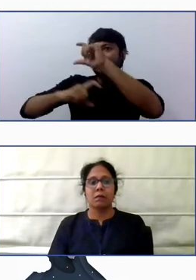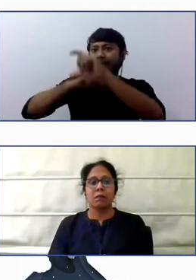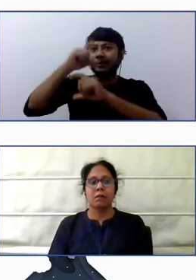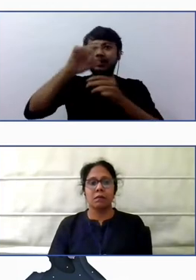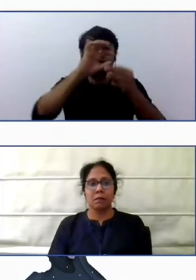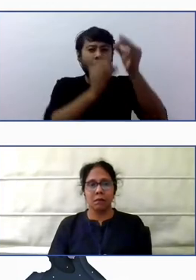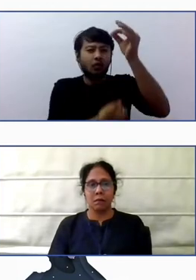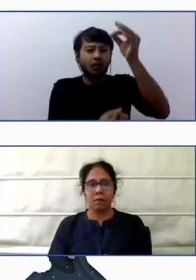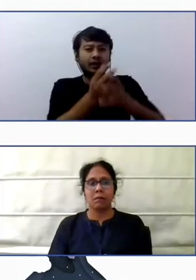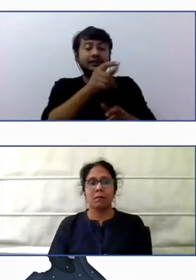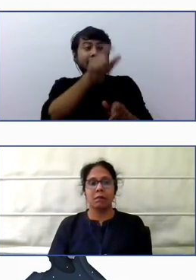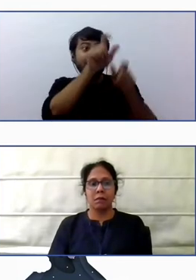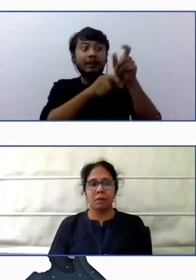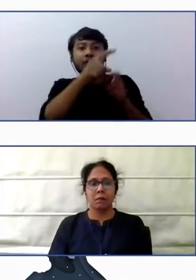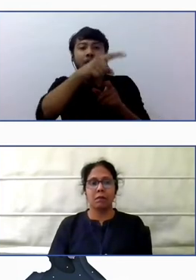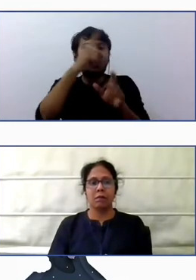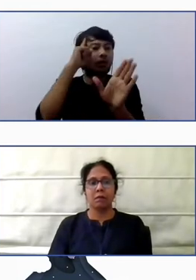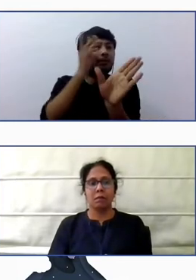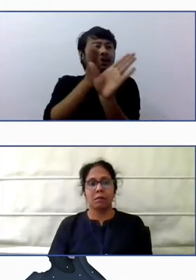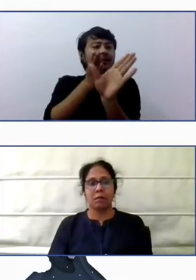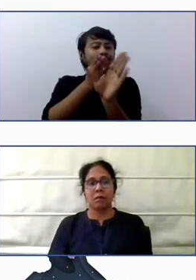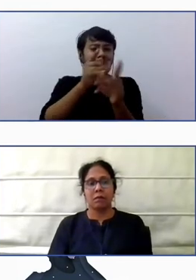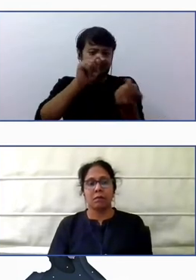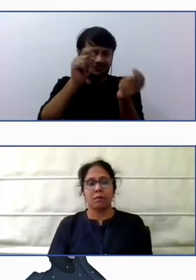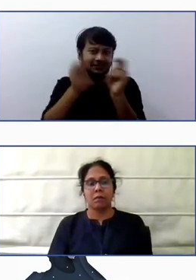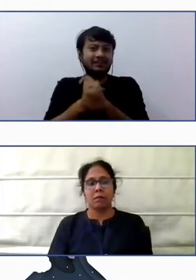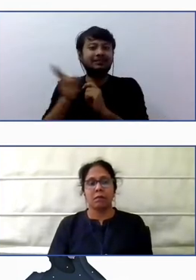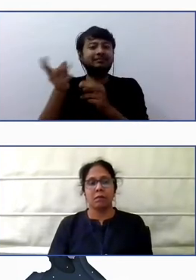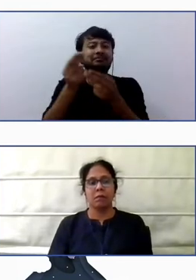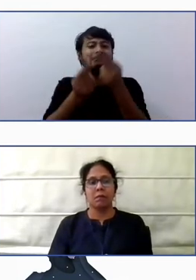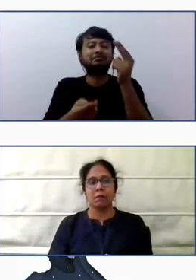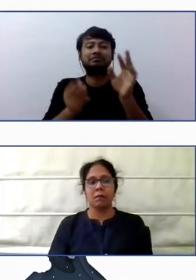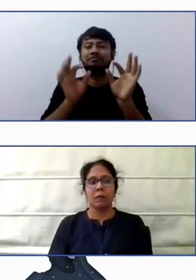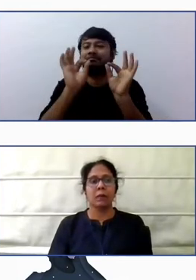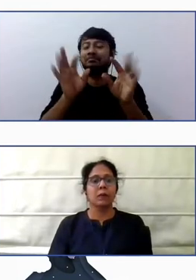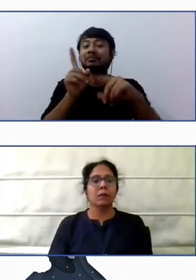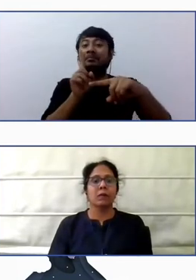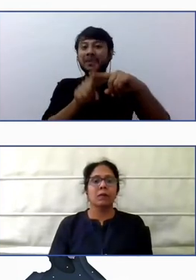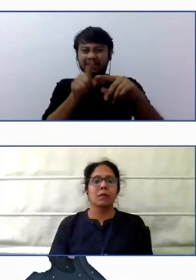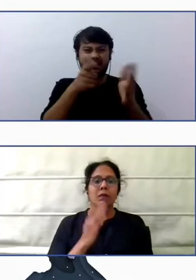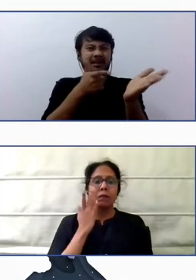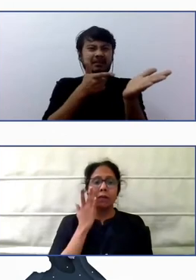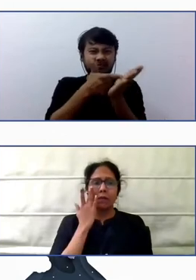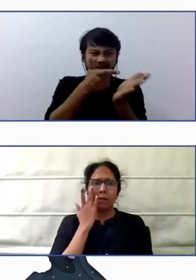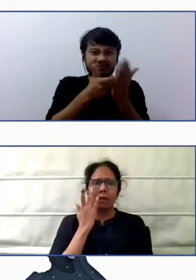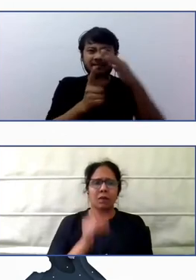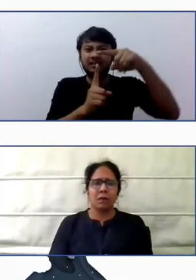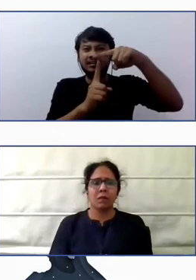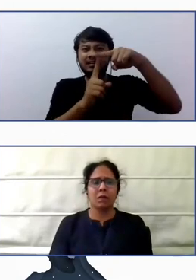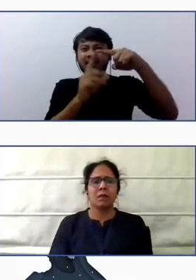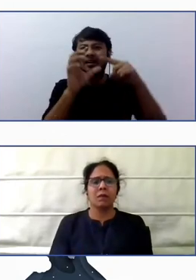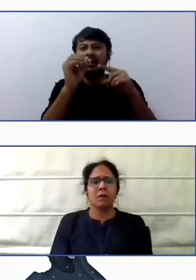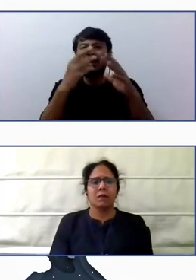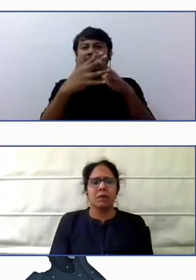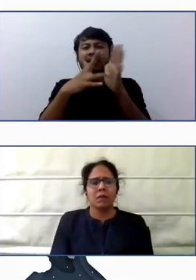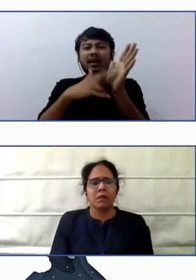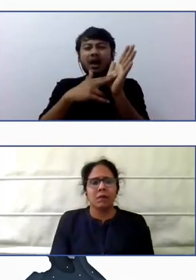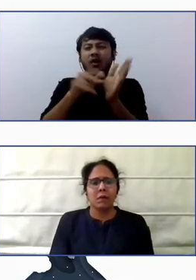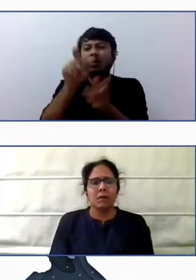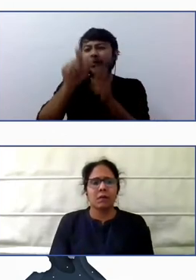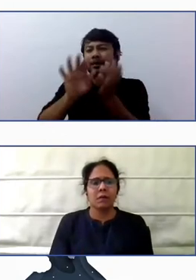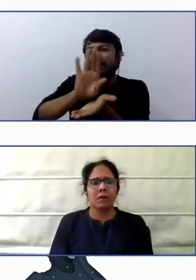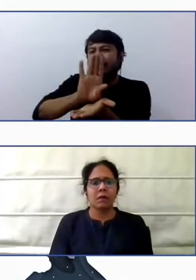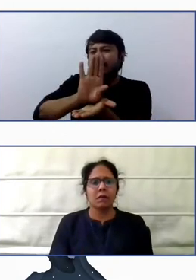work in the organization. And yeah, as you said, the rural and the semi-rural areas and the underprivileged, 40% of the